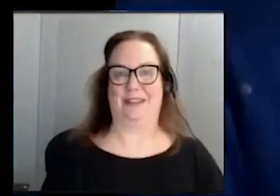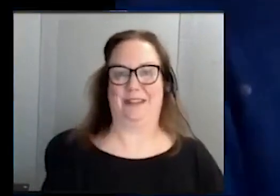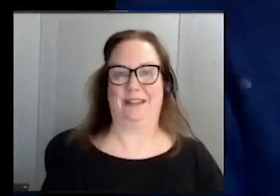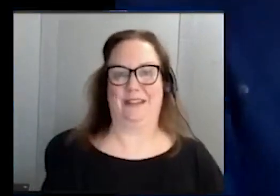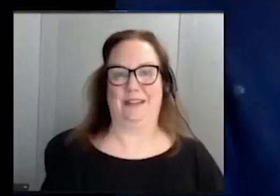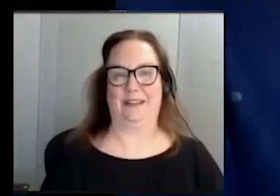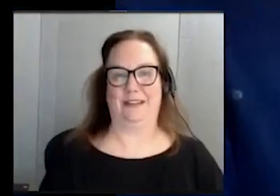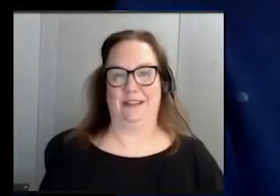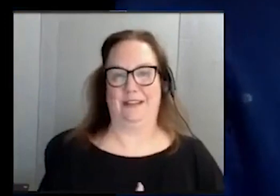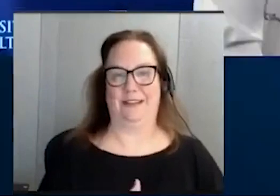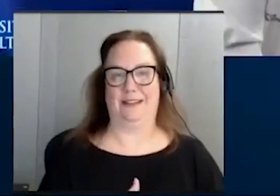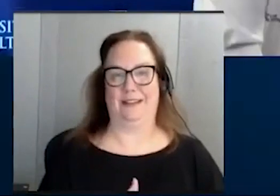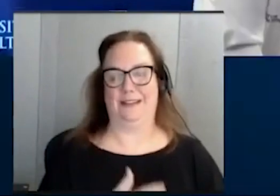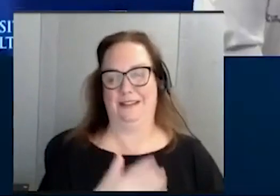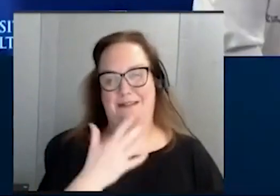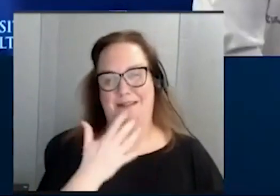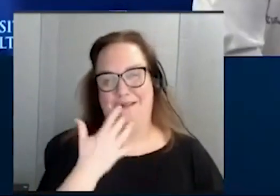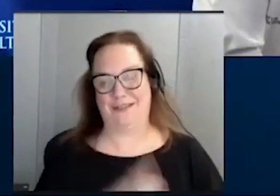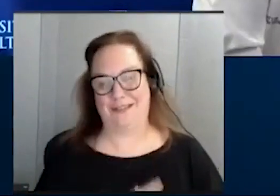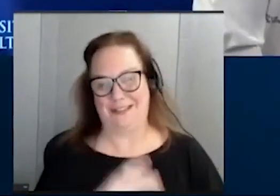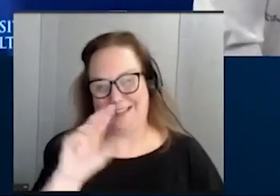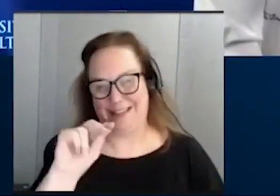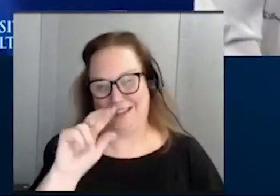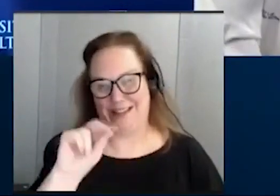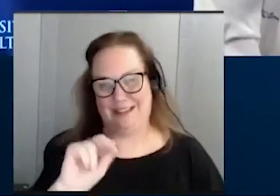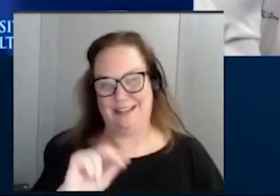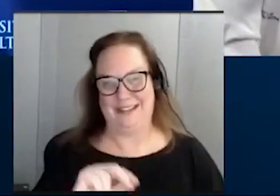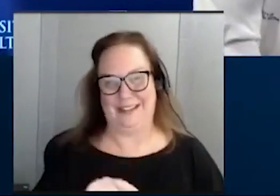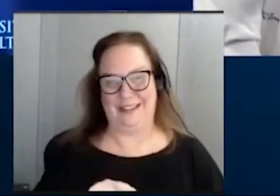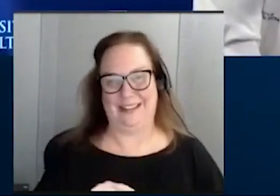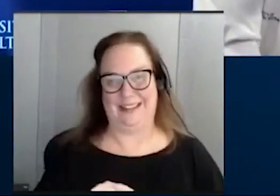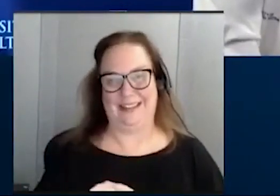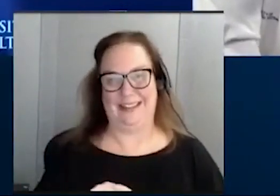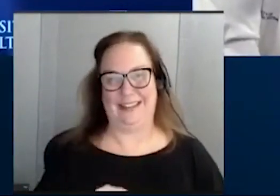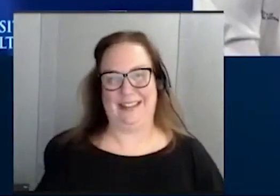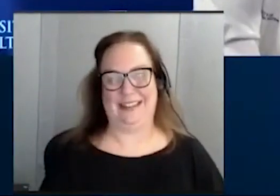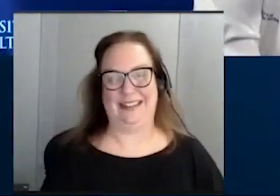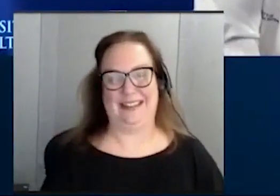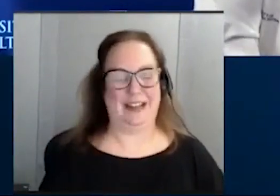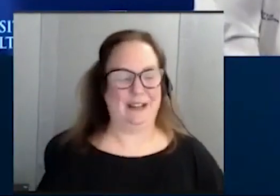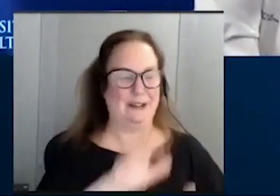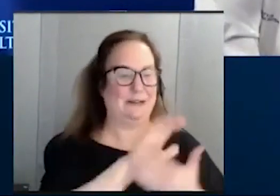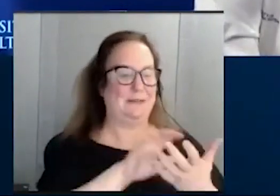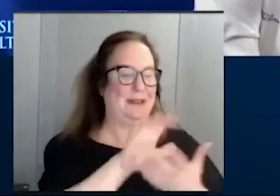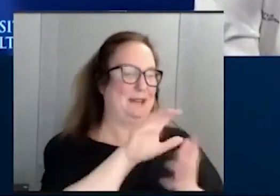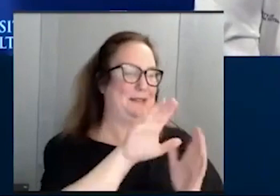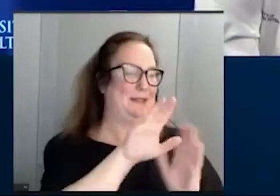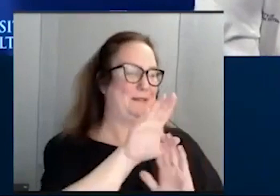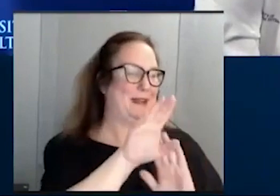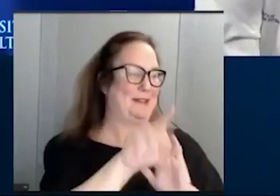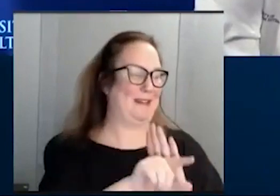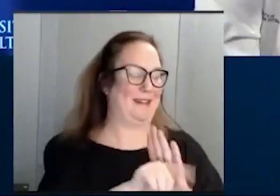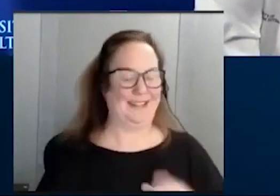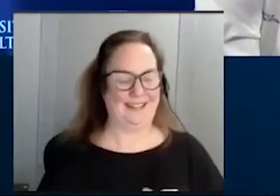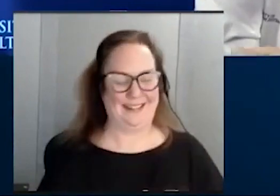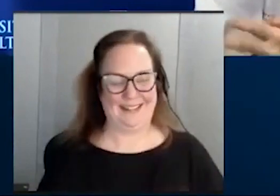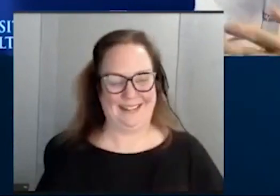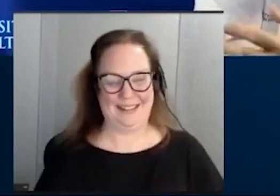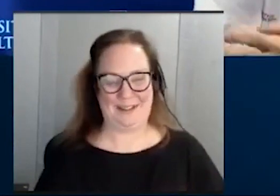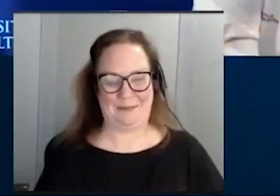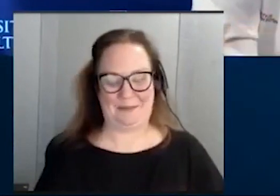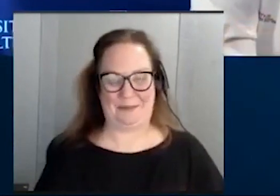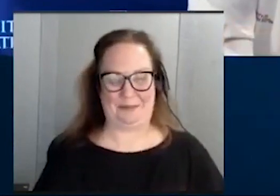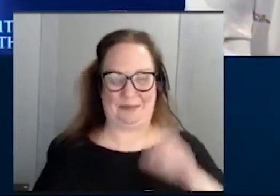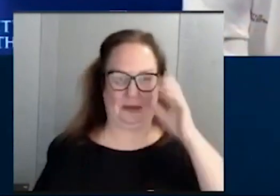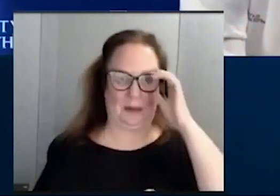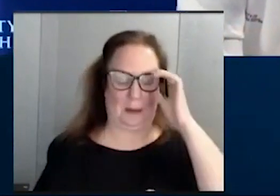Fortunately, no. That's good. I still blend in the background. So tell us, what a great thing that you are able